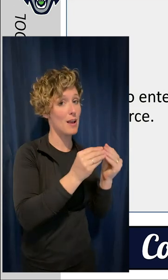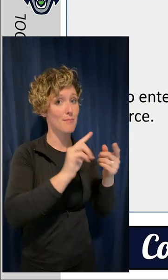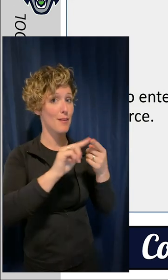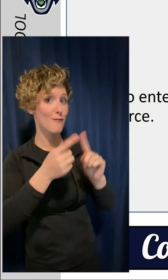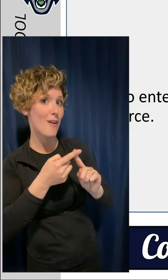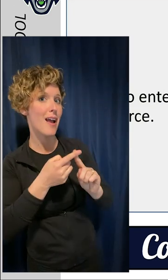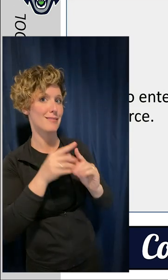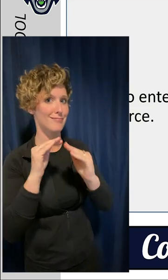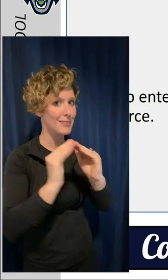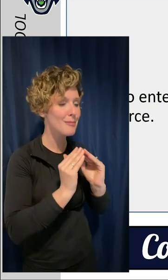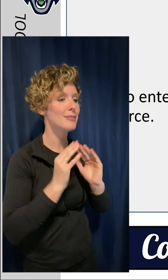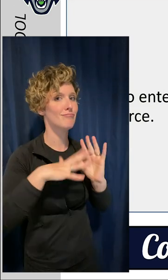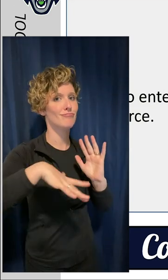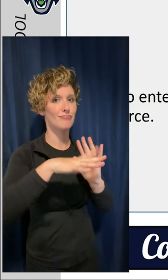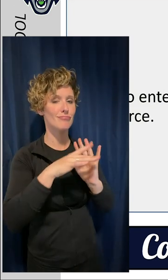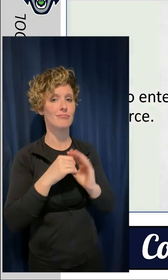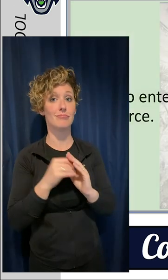enter the workforce.